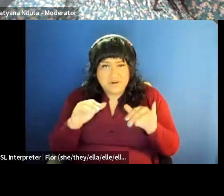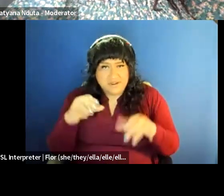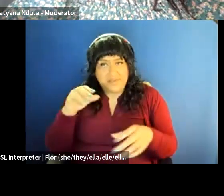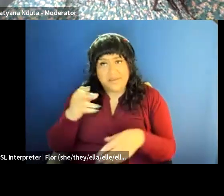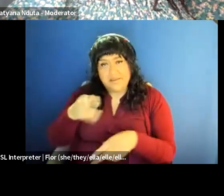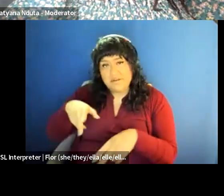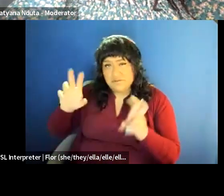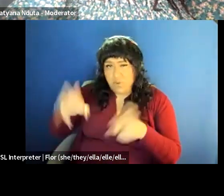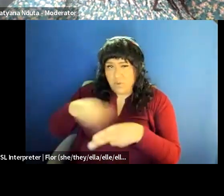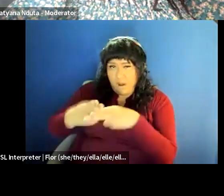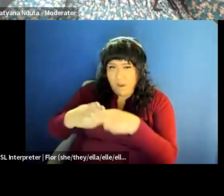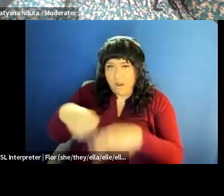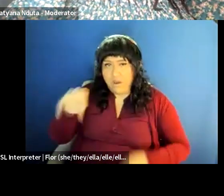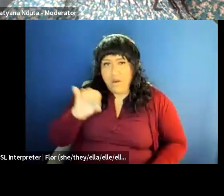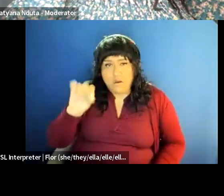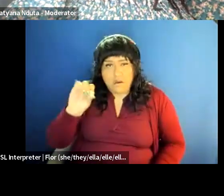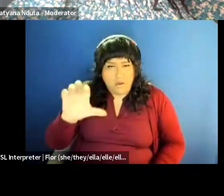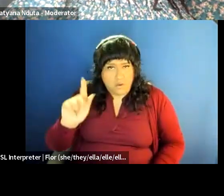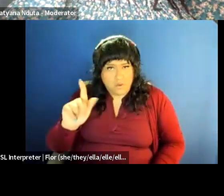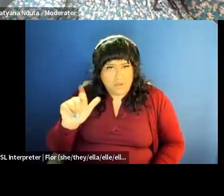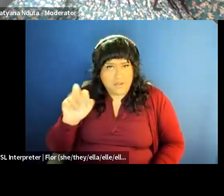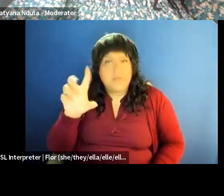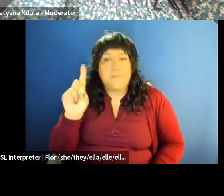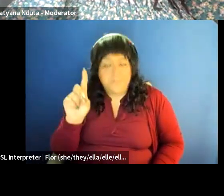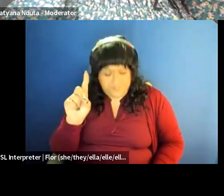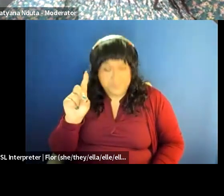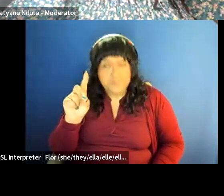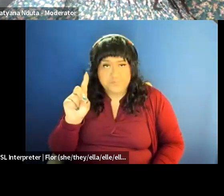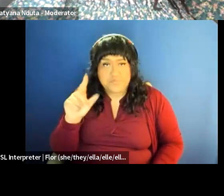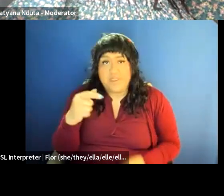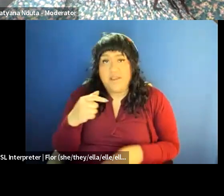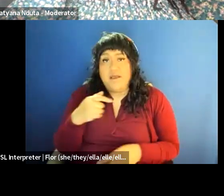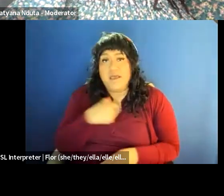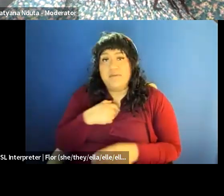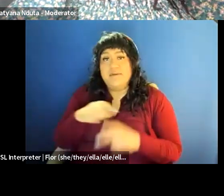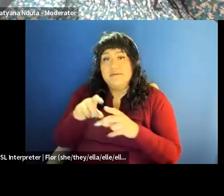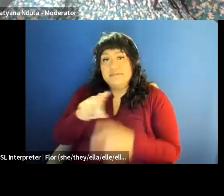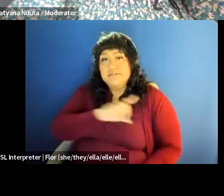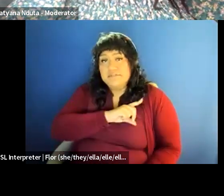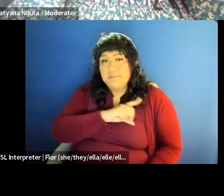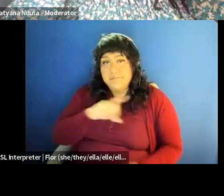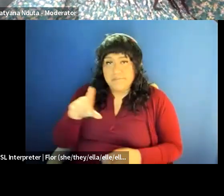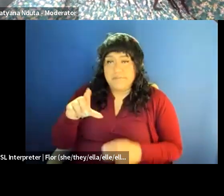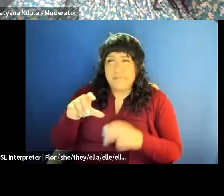I'm the deputy director for the Anti-Police Terror Project. I am a brown-skinned,